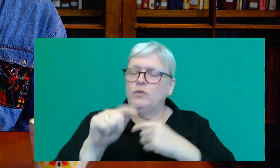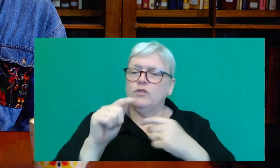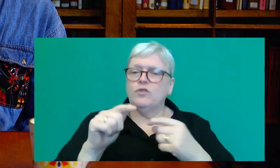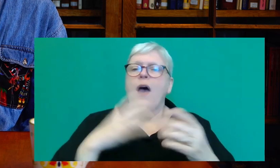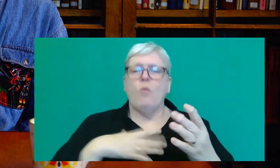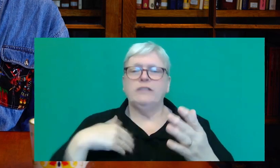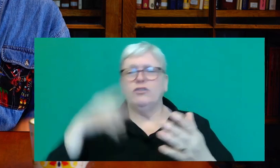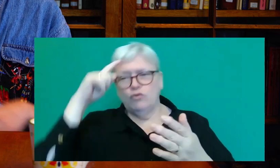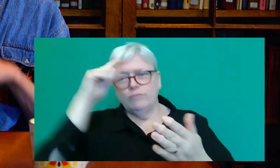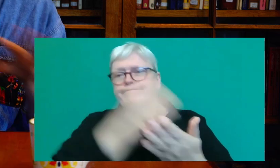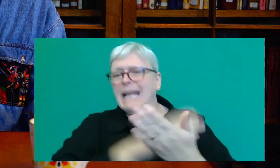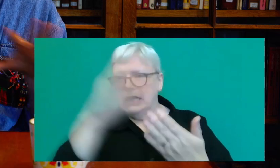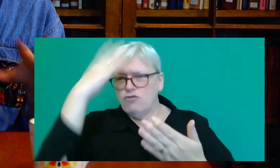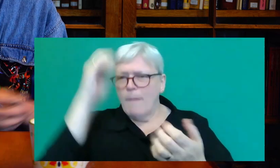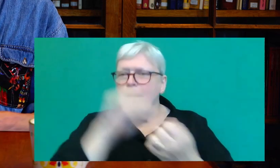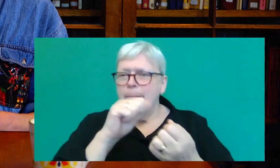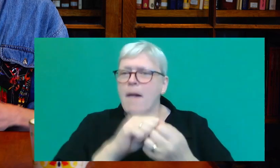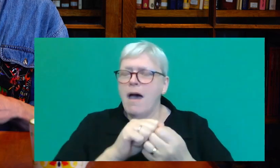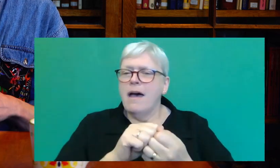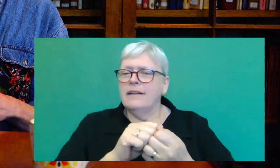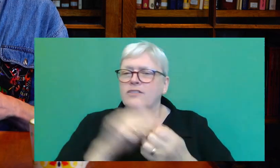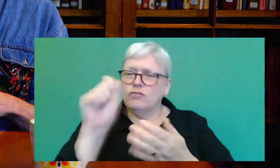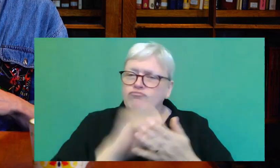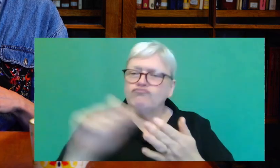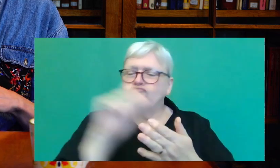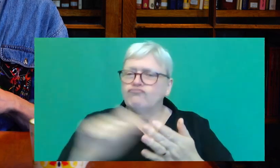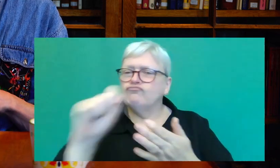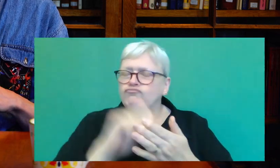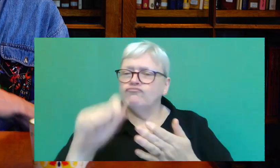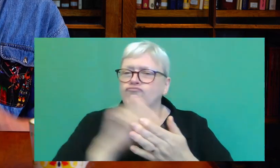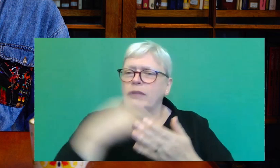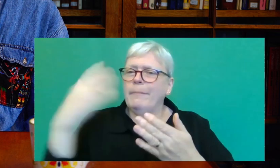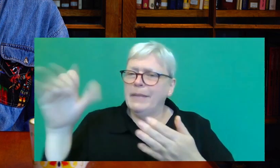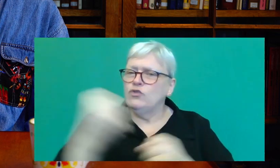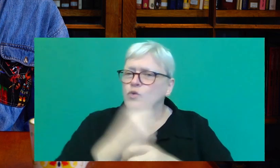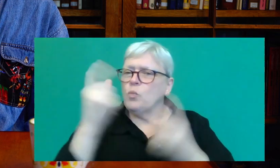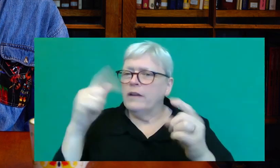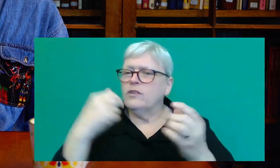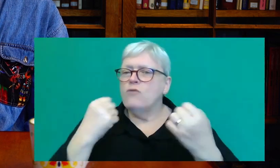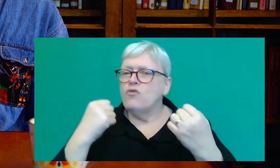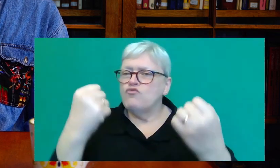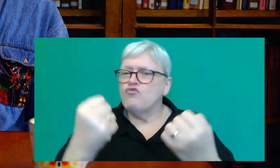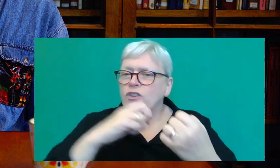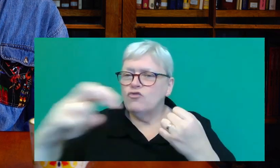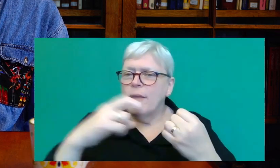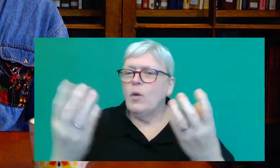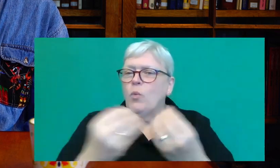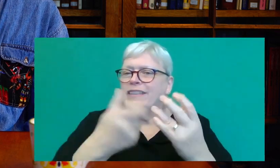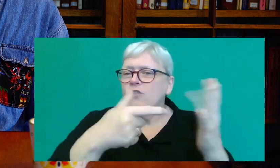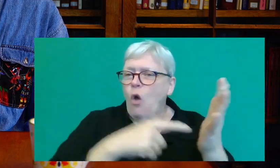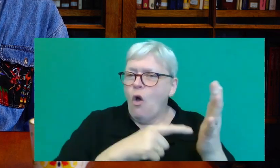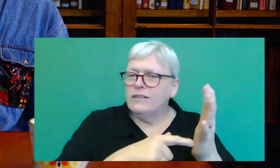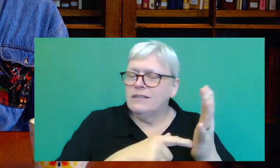happen. So I started writing down all of the elements of this road trip, but it unlocked something, a